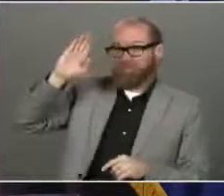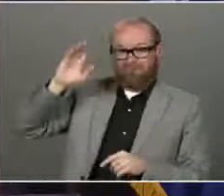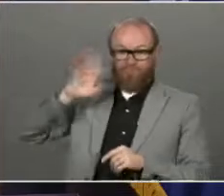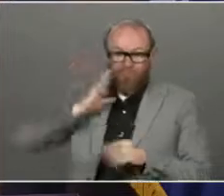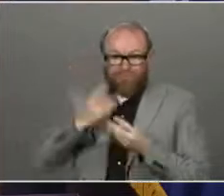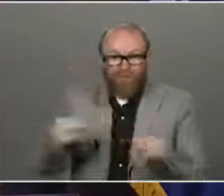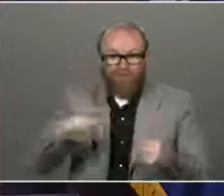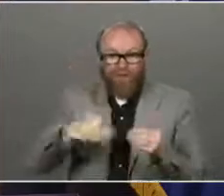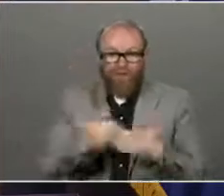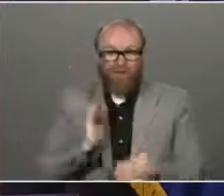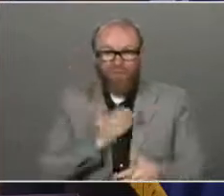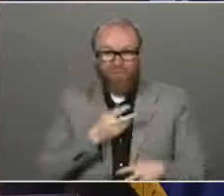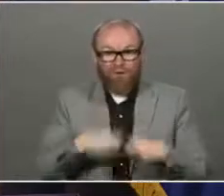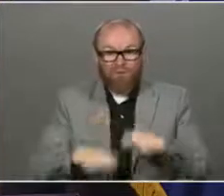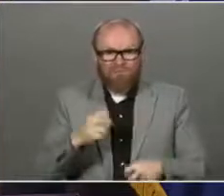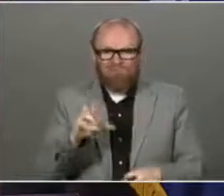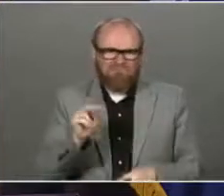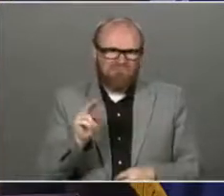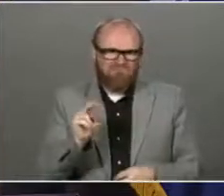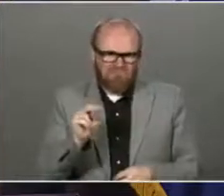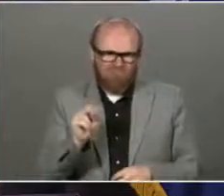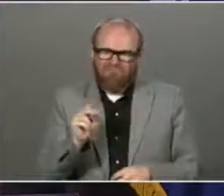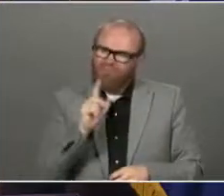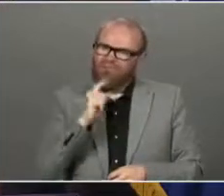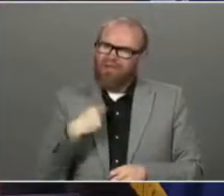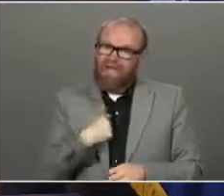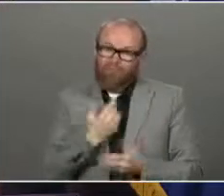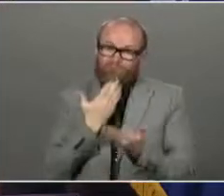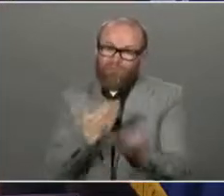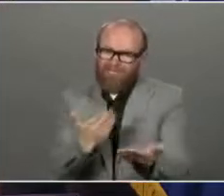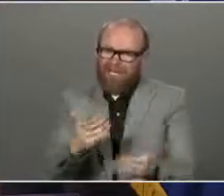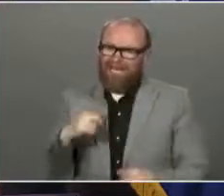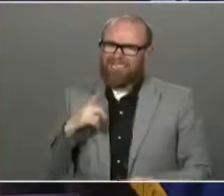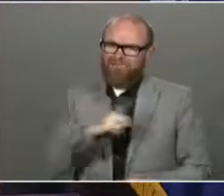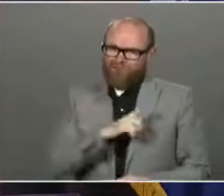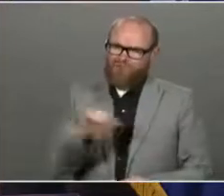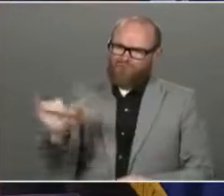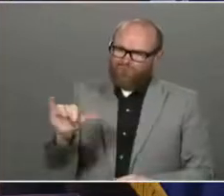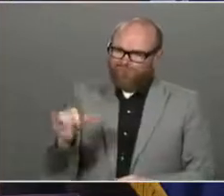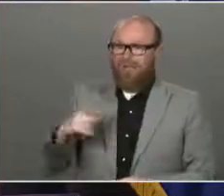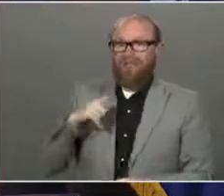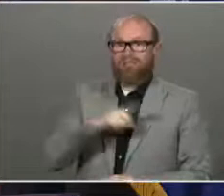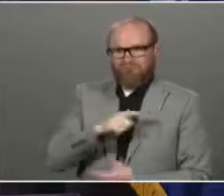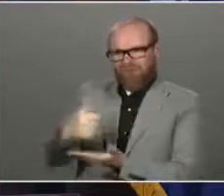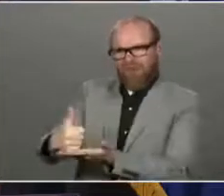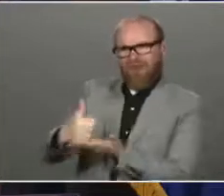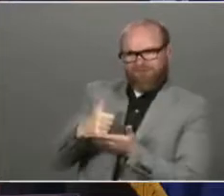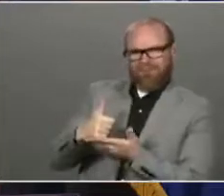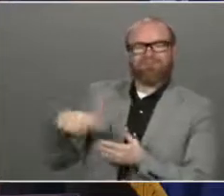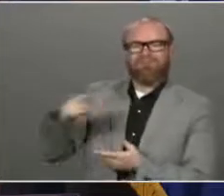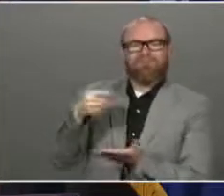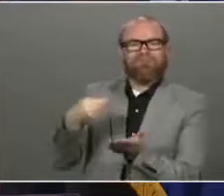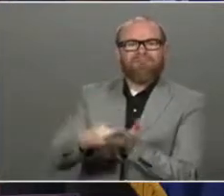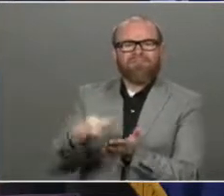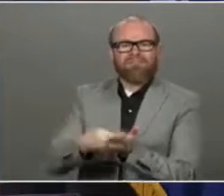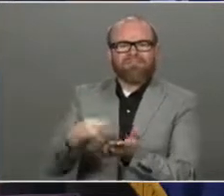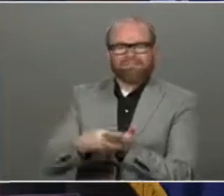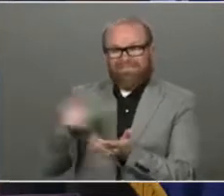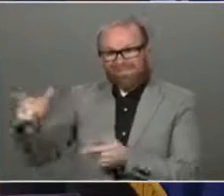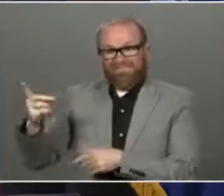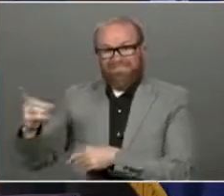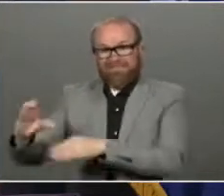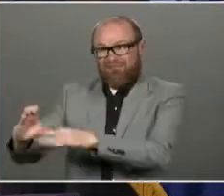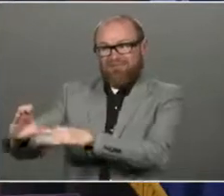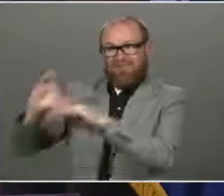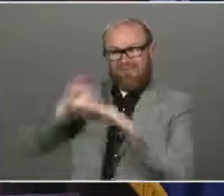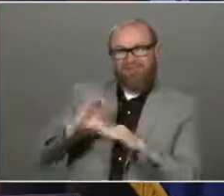so appreciate the legislature in this past legislative session. We asked them to help fund our water future, and they responded with a record number of